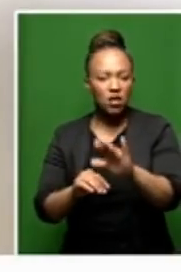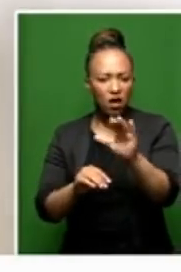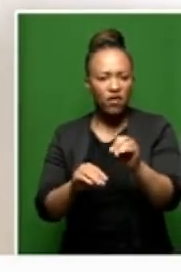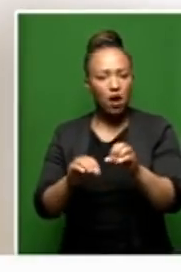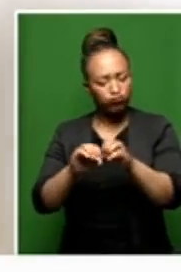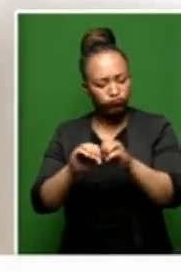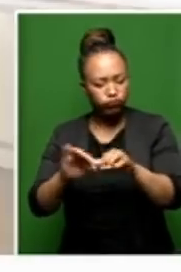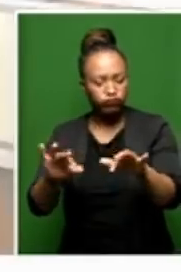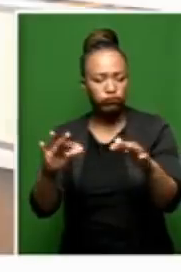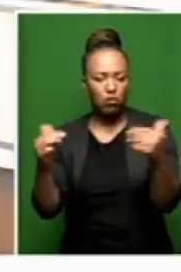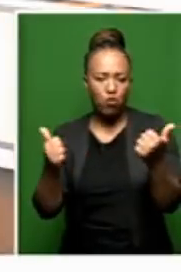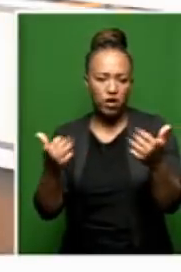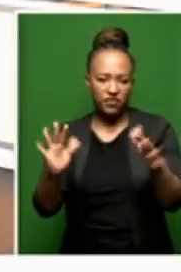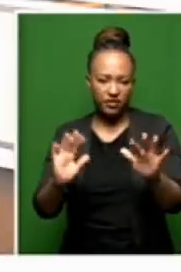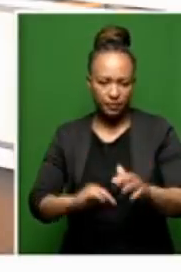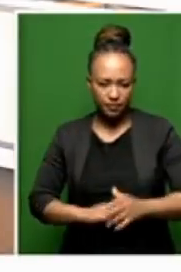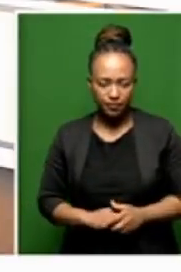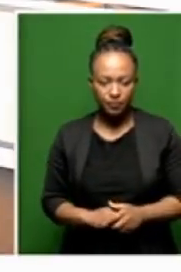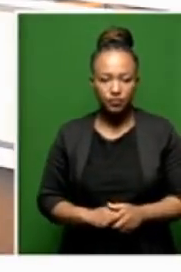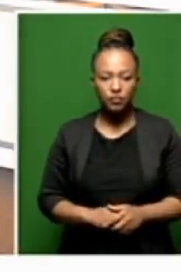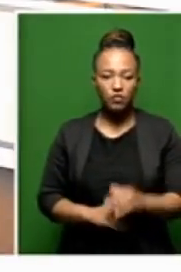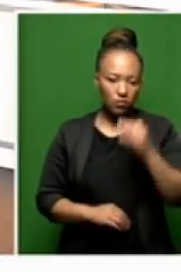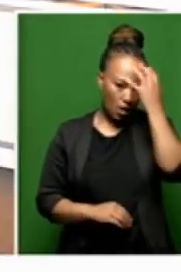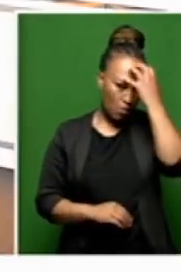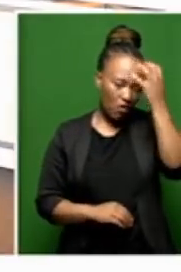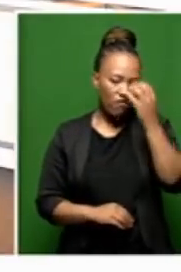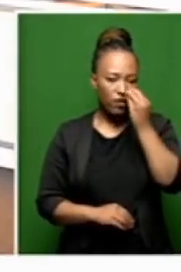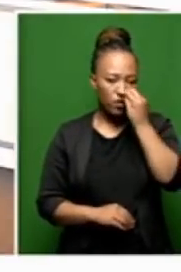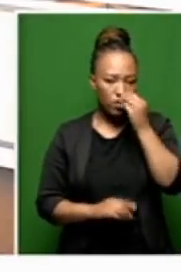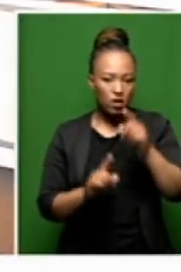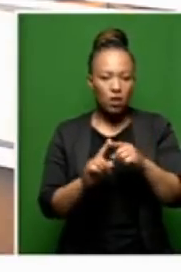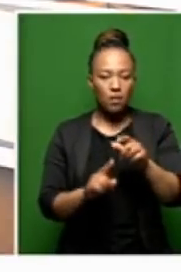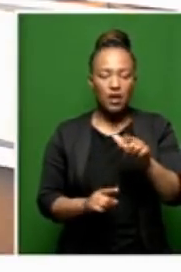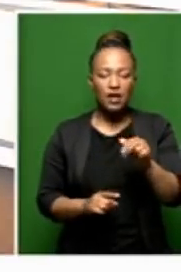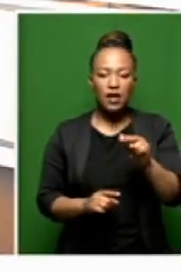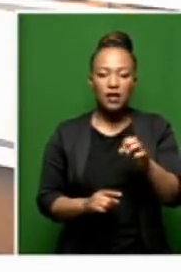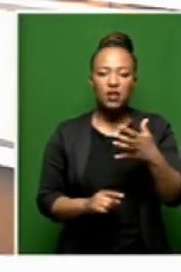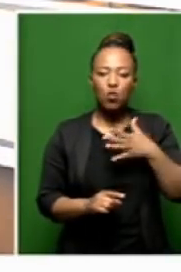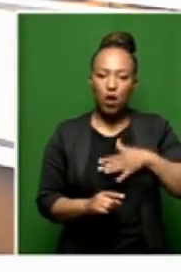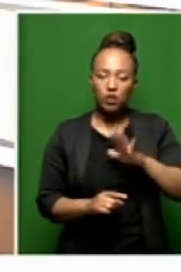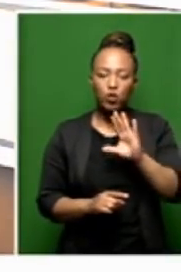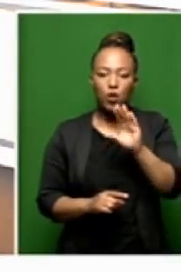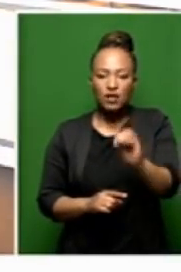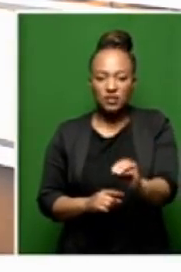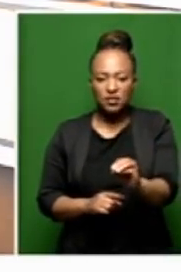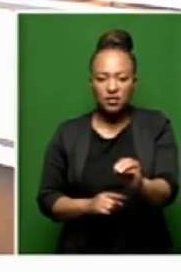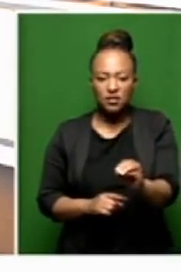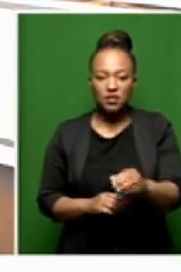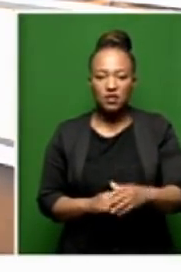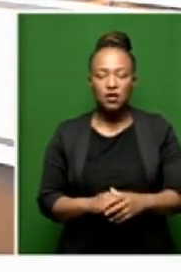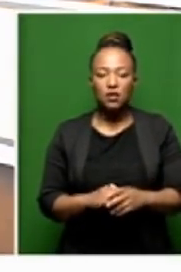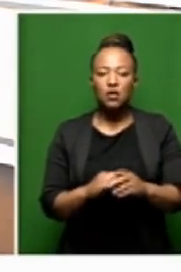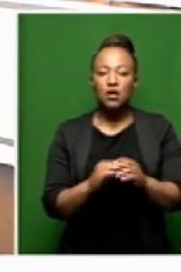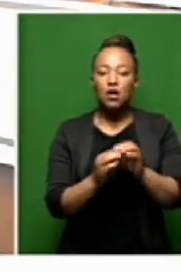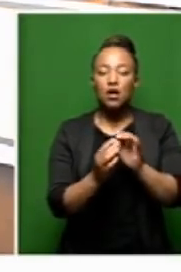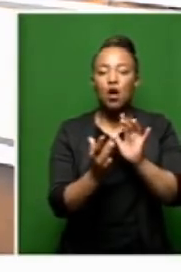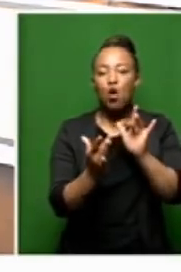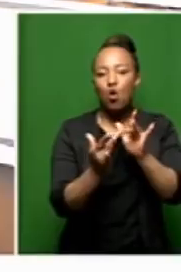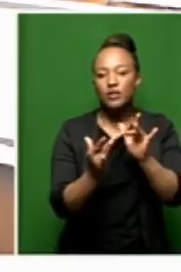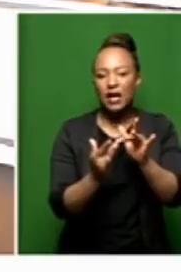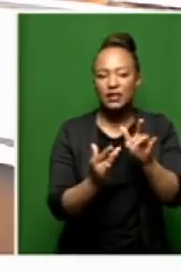it. Prof, we're into news time. Leanne wanted to ask a question about the contact tracing.